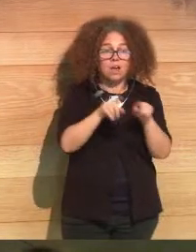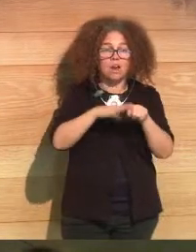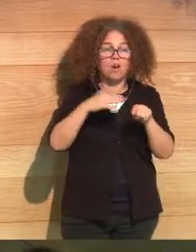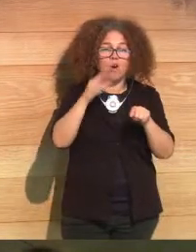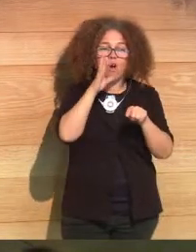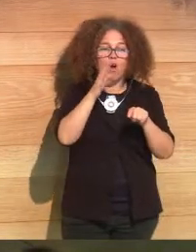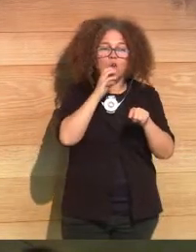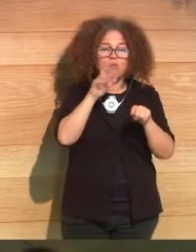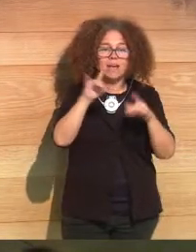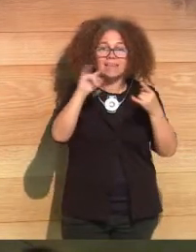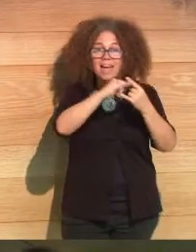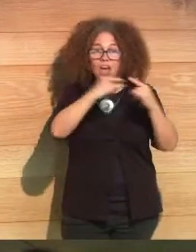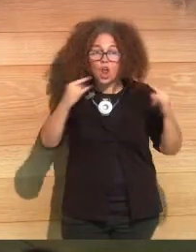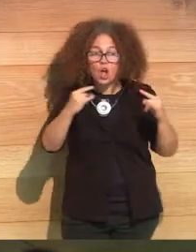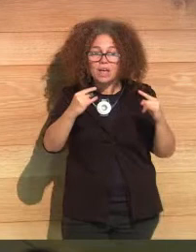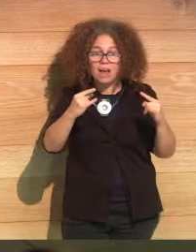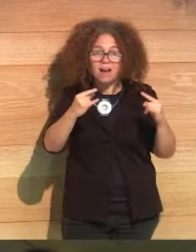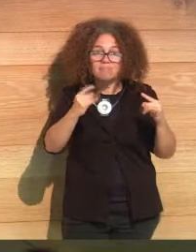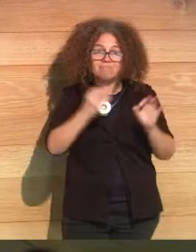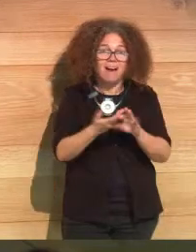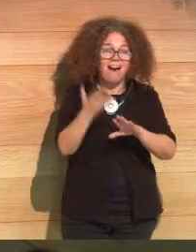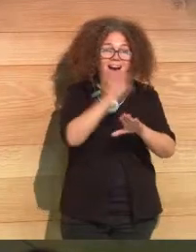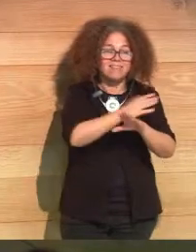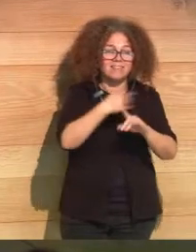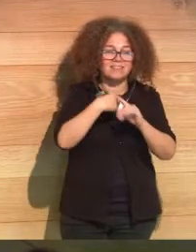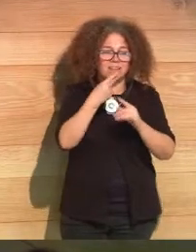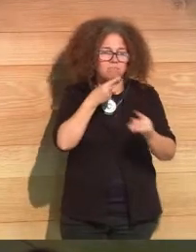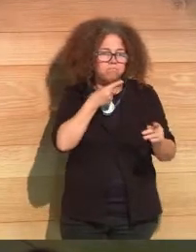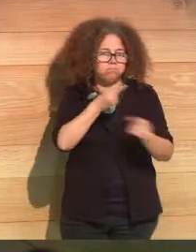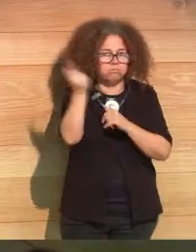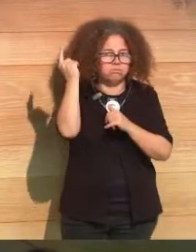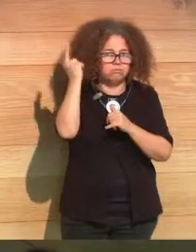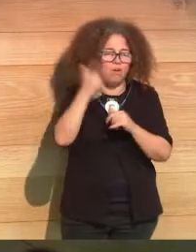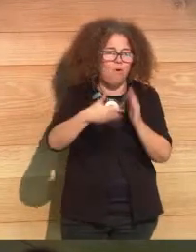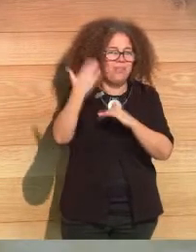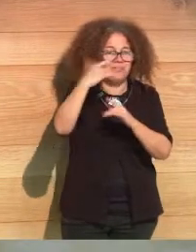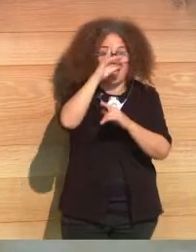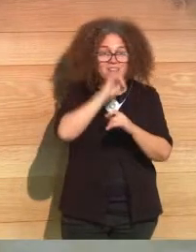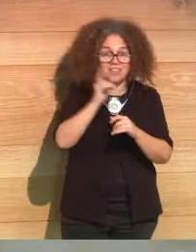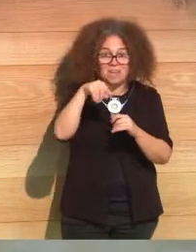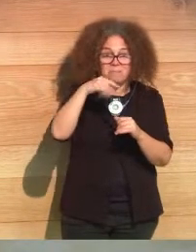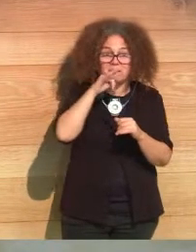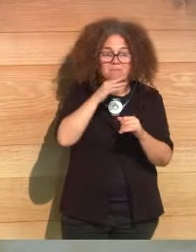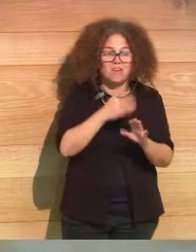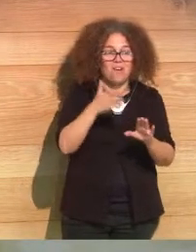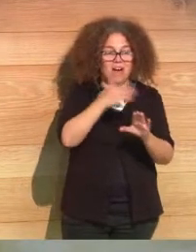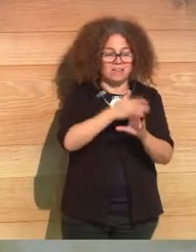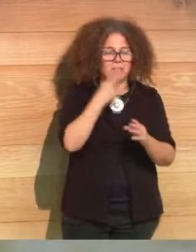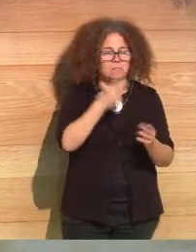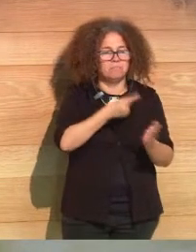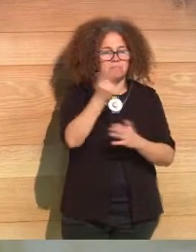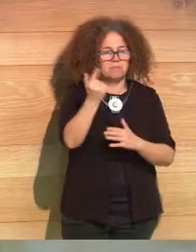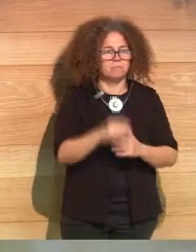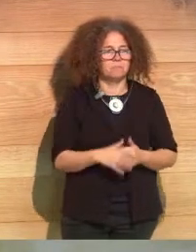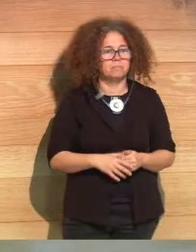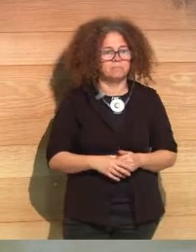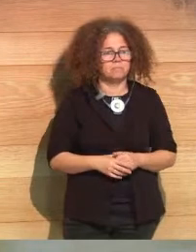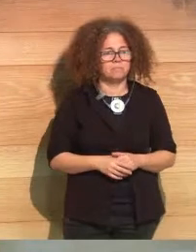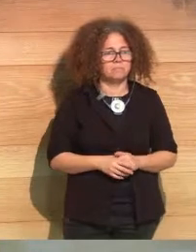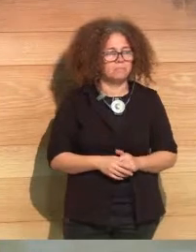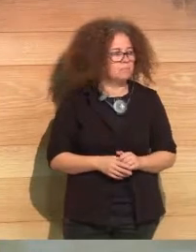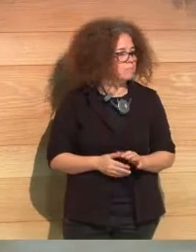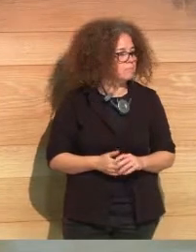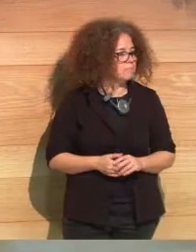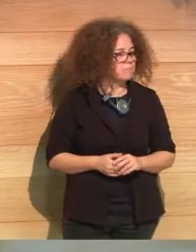artists use technology before it becomes into mainstream. And I think that we have some of this